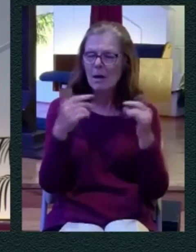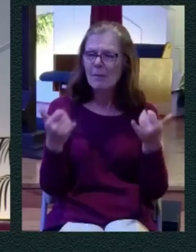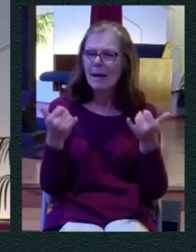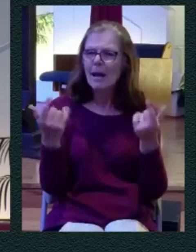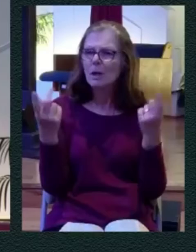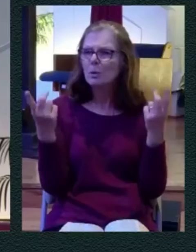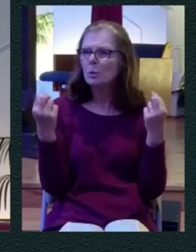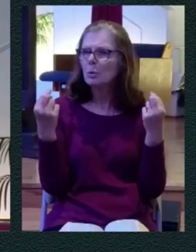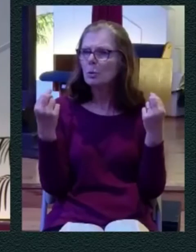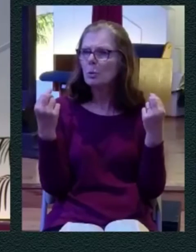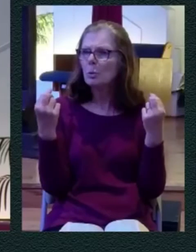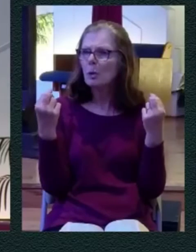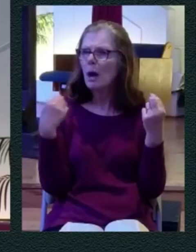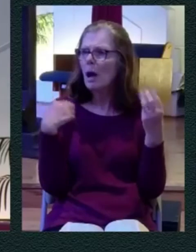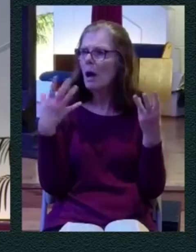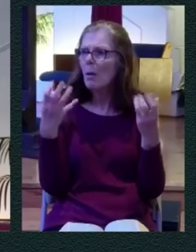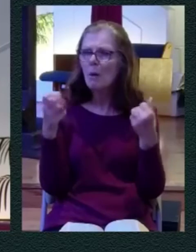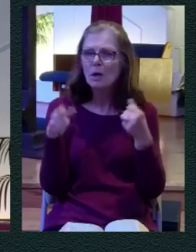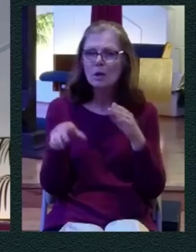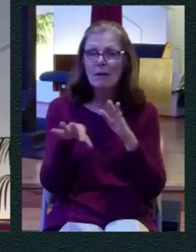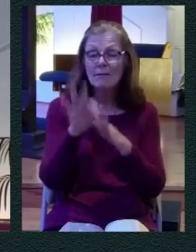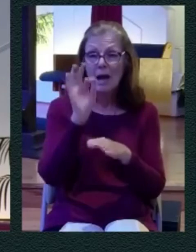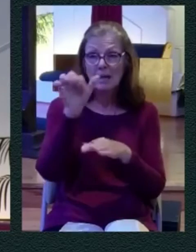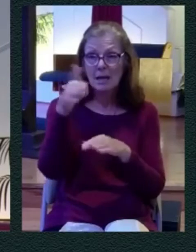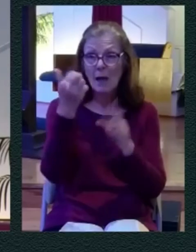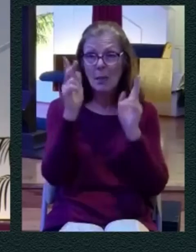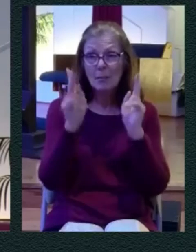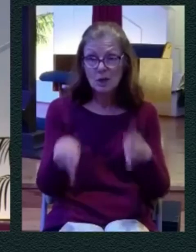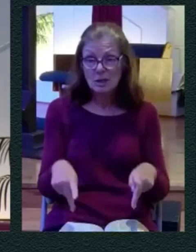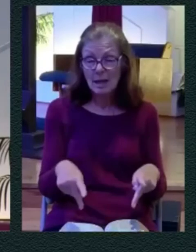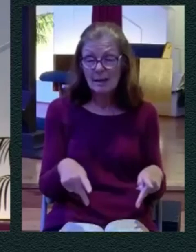I want you to find another person